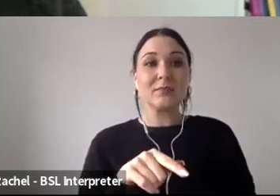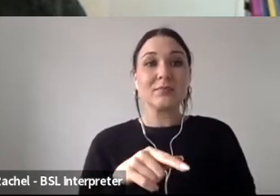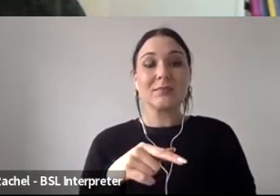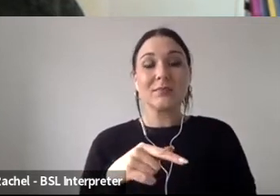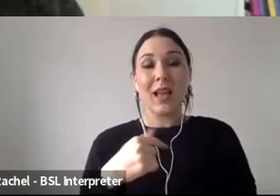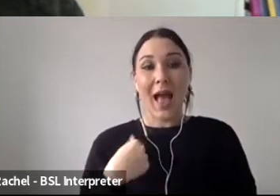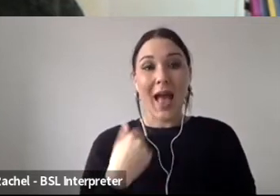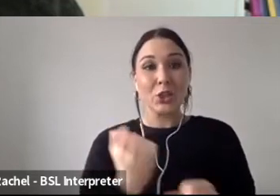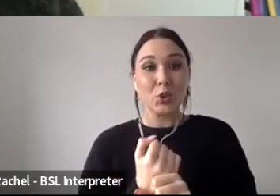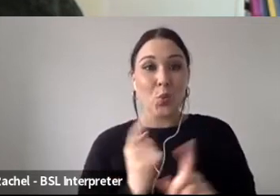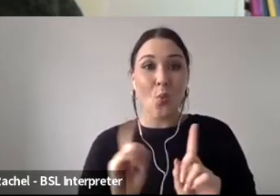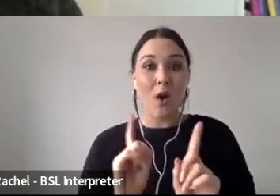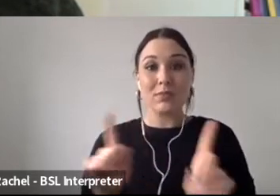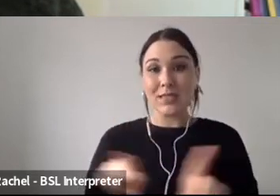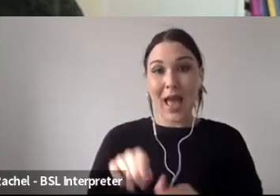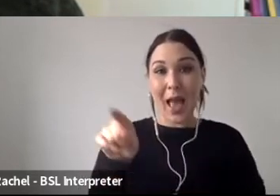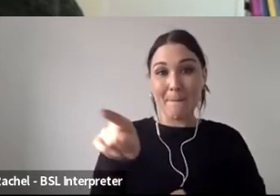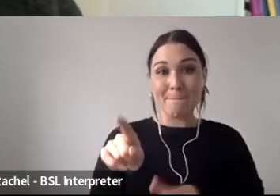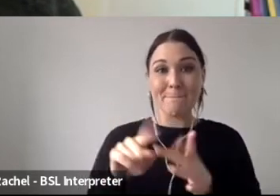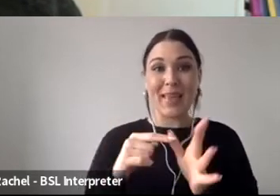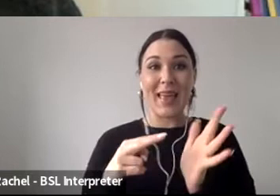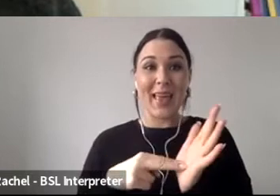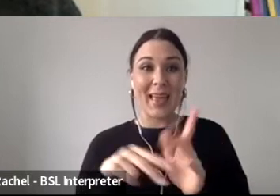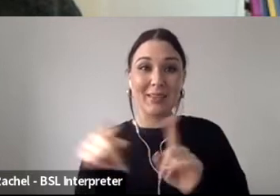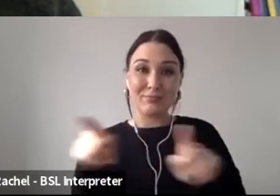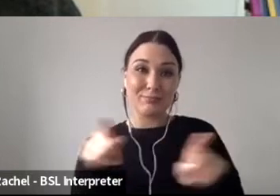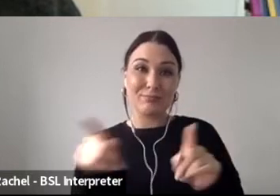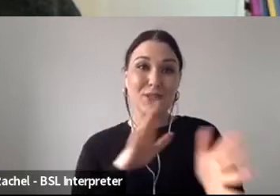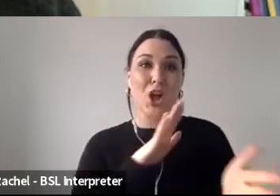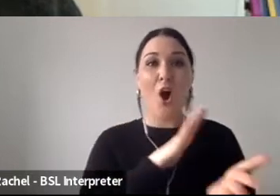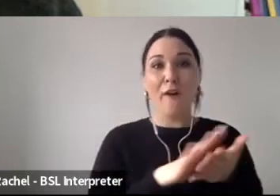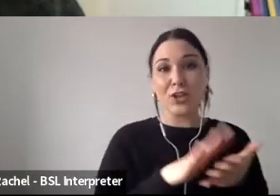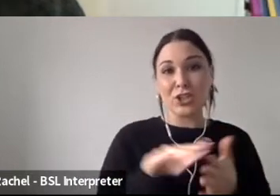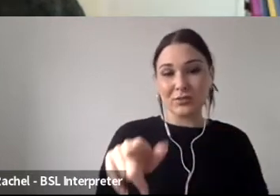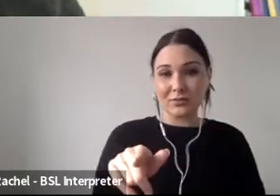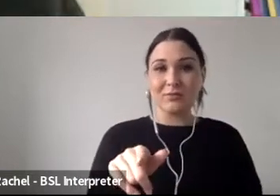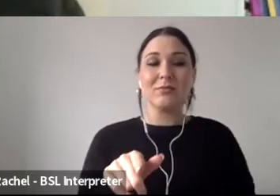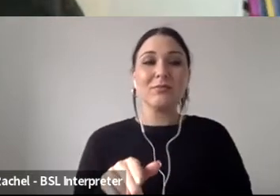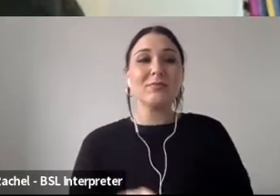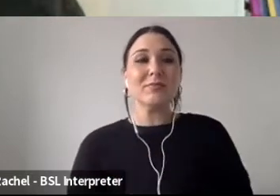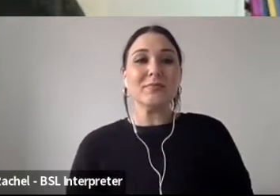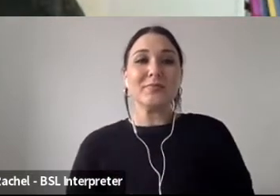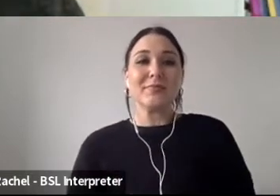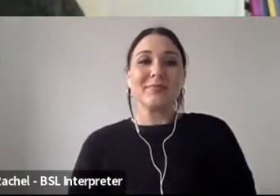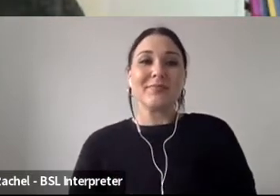essentially I do what Ian does, except I do it in Hertfordshire as opposed to Warwickshire. Well,